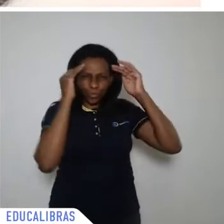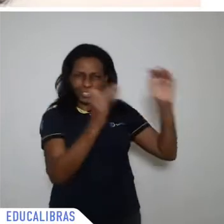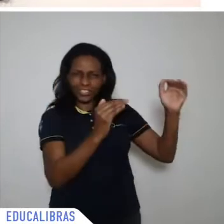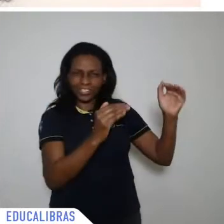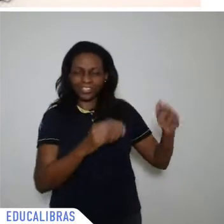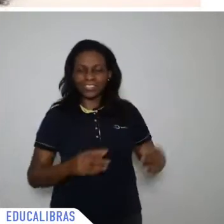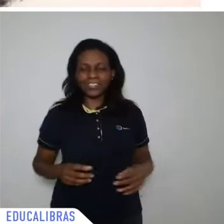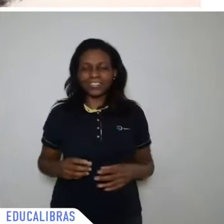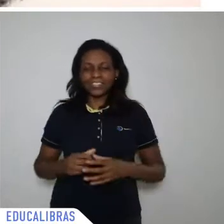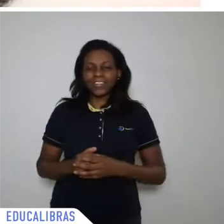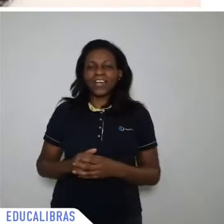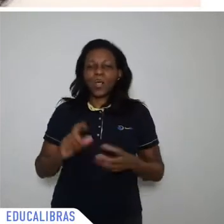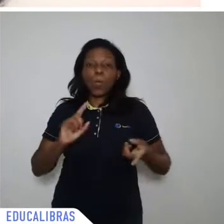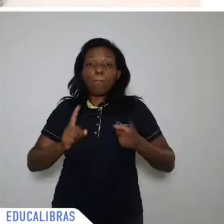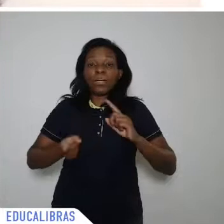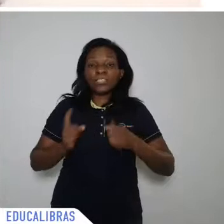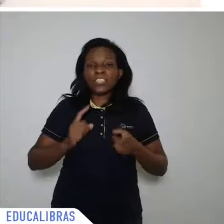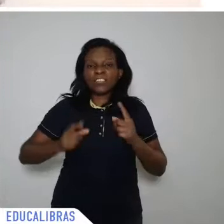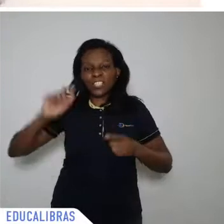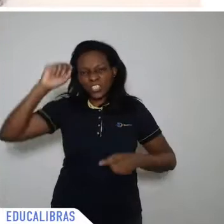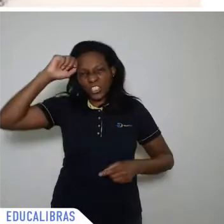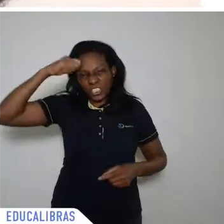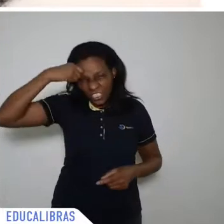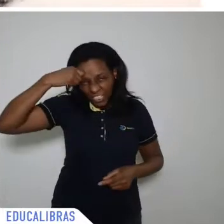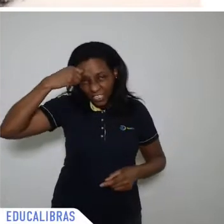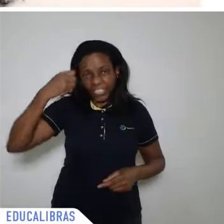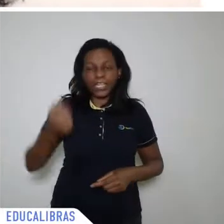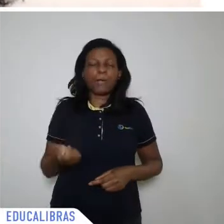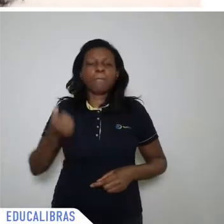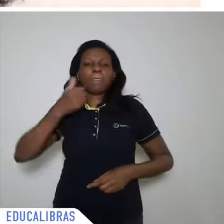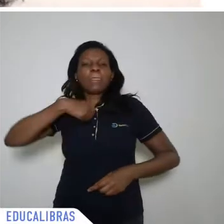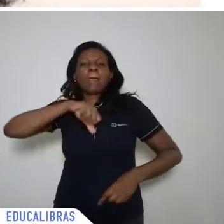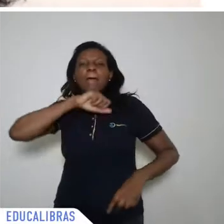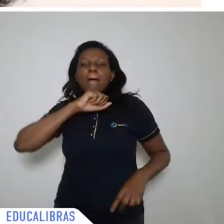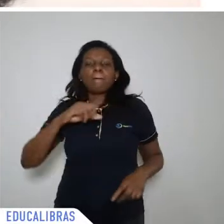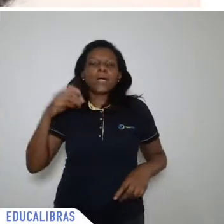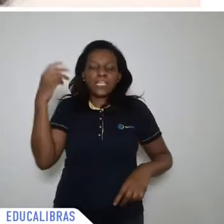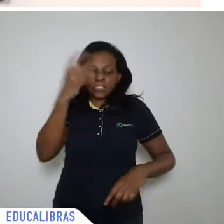Transvestizing is from Tiffany Odara, a Black travesti